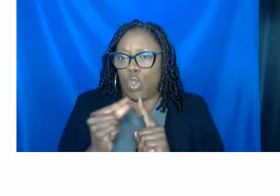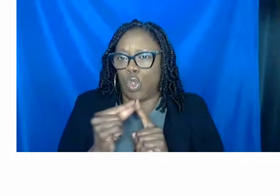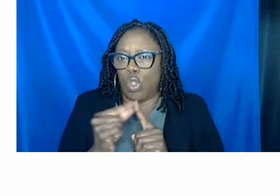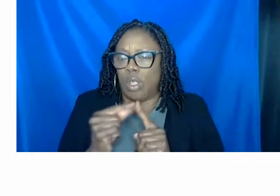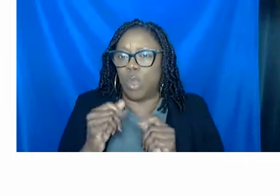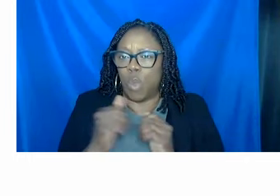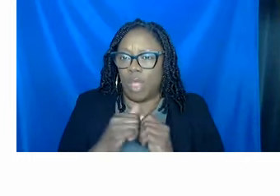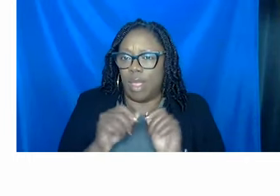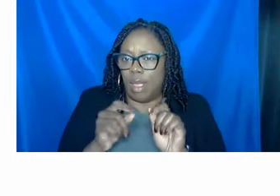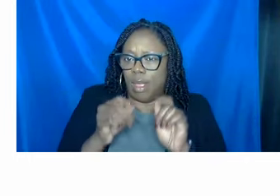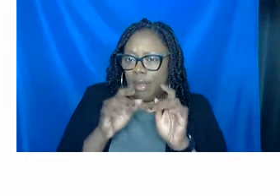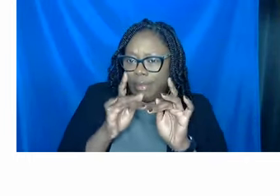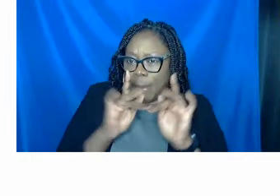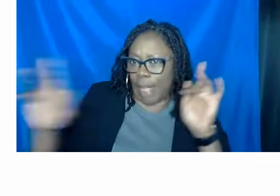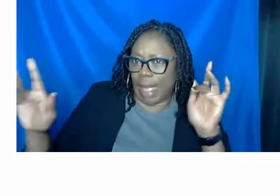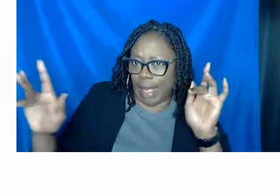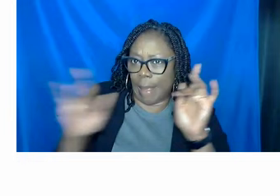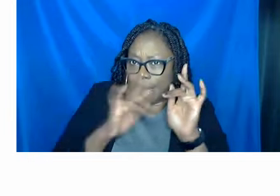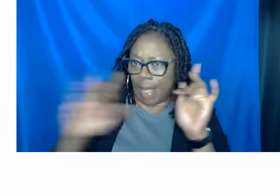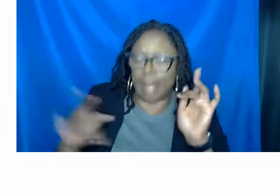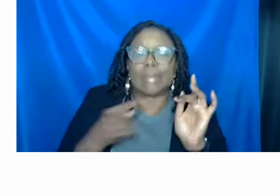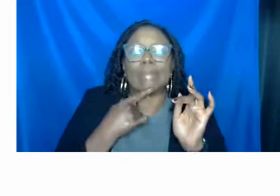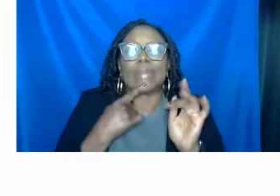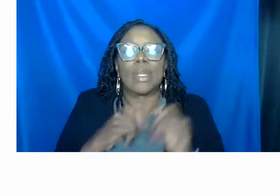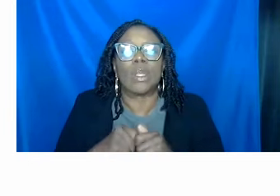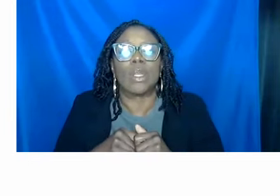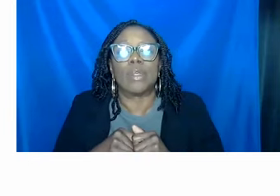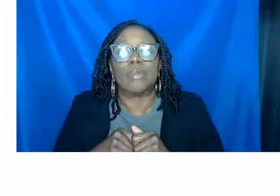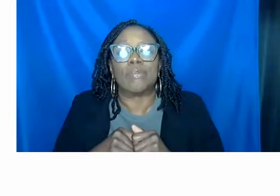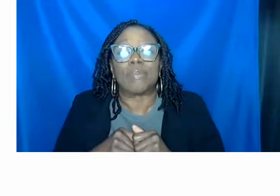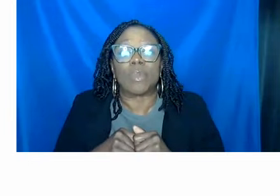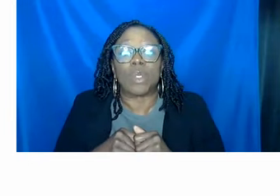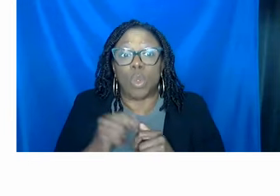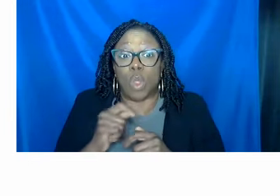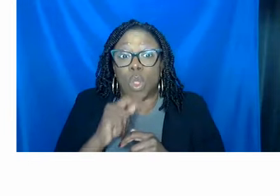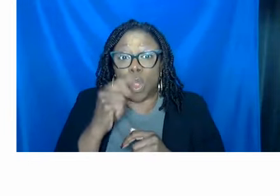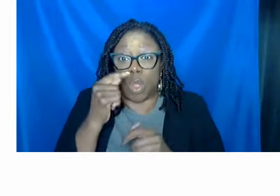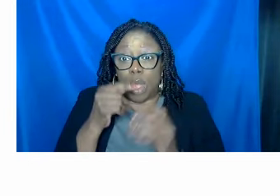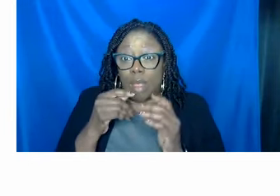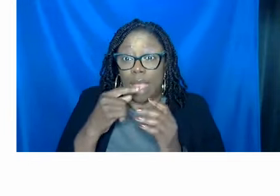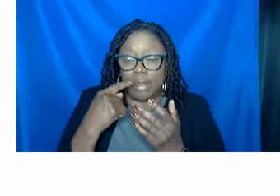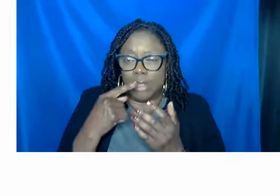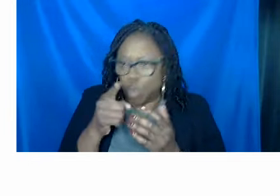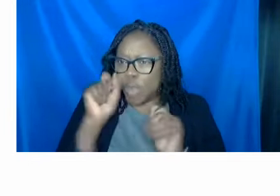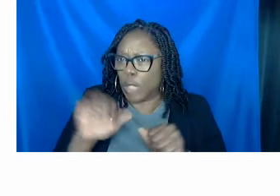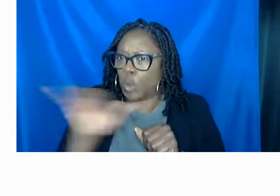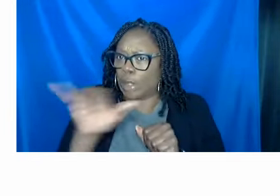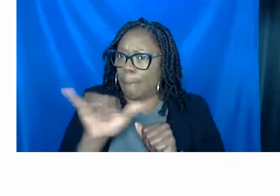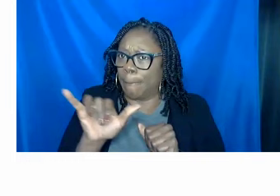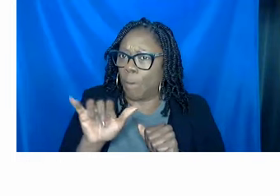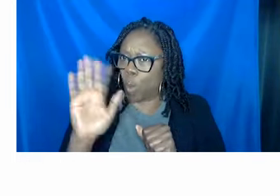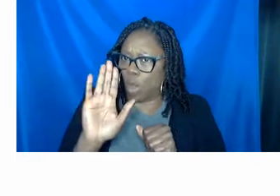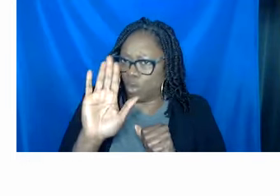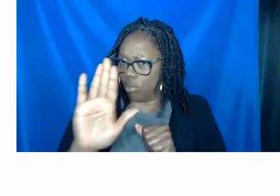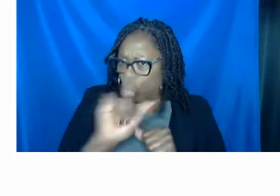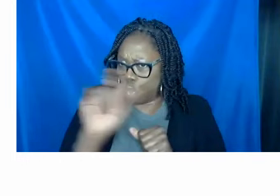there. And I said, you know, as I go through these findings, and you could do this in the setting where you're at,